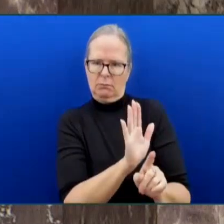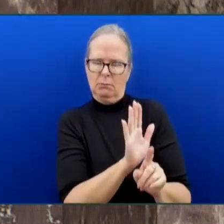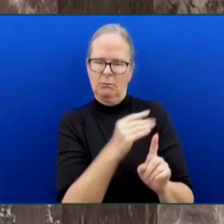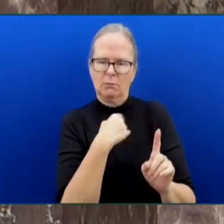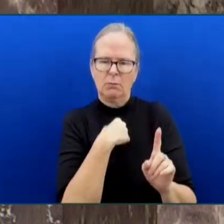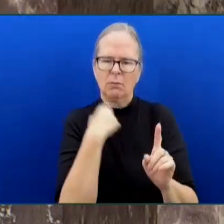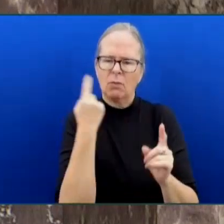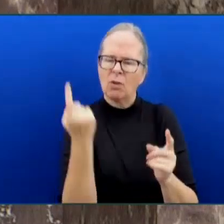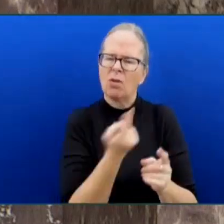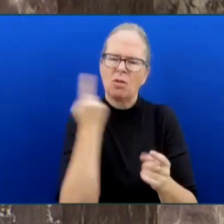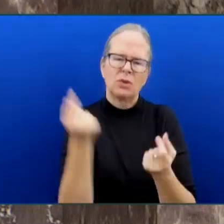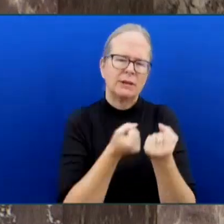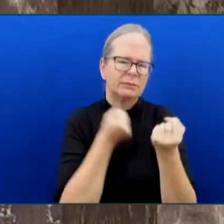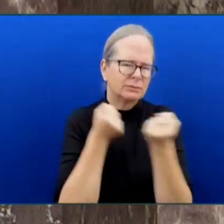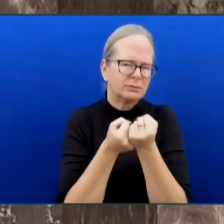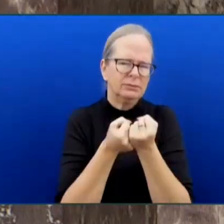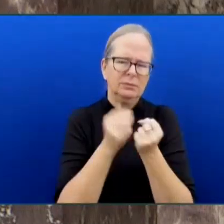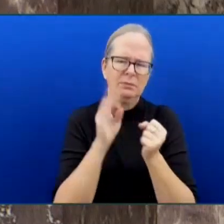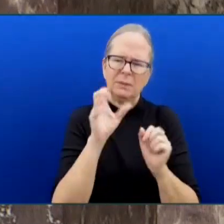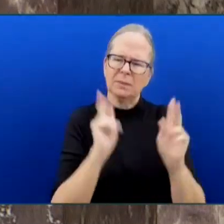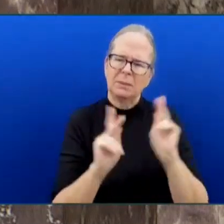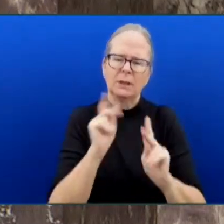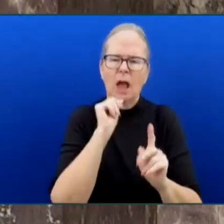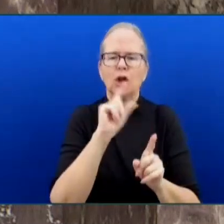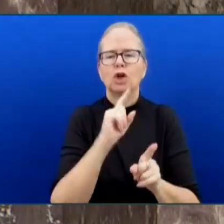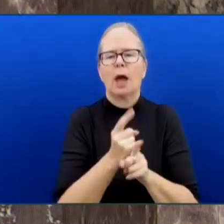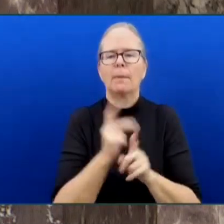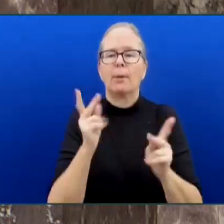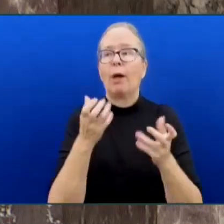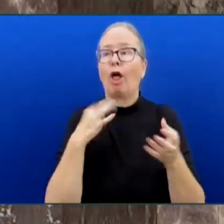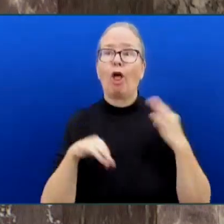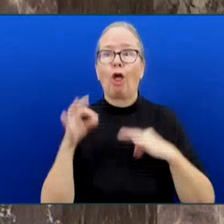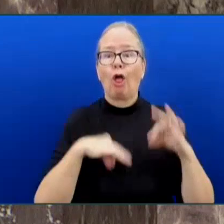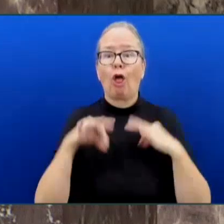just those who are looking to make money off of investments.